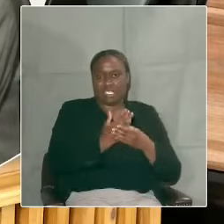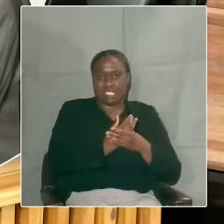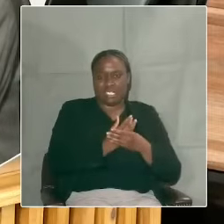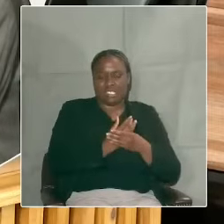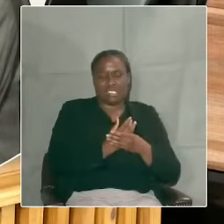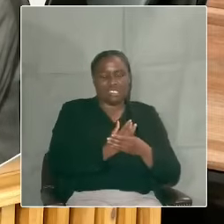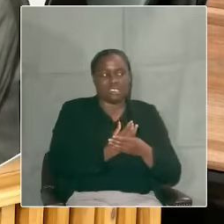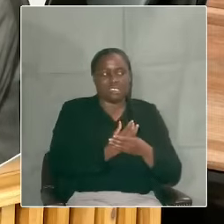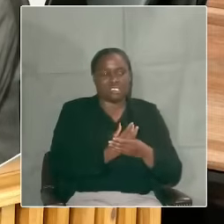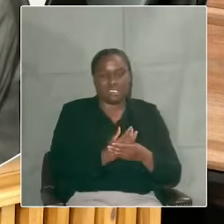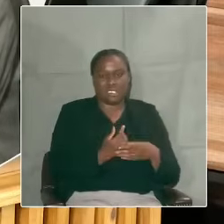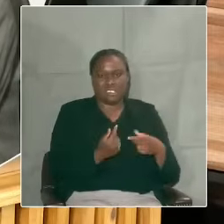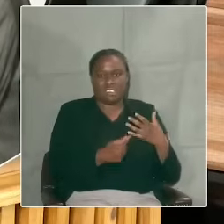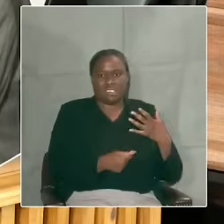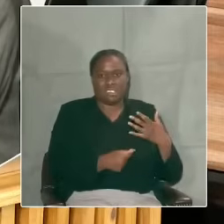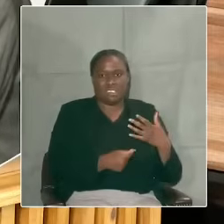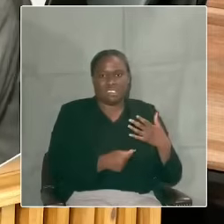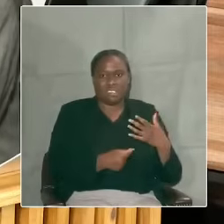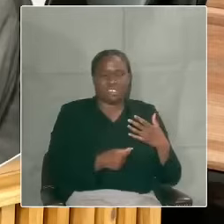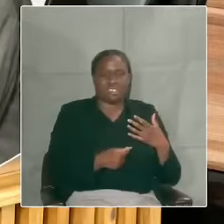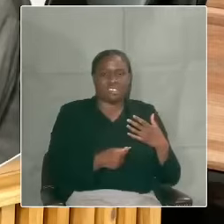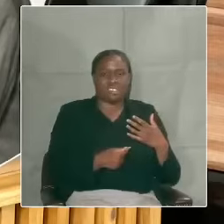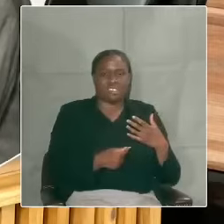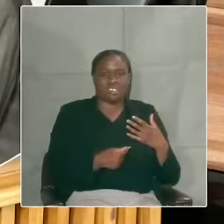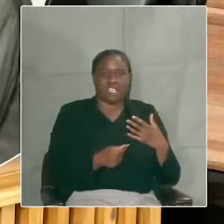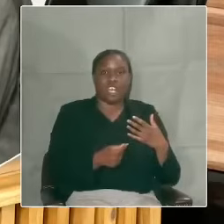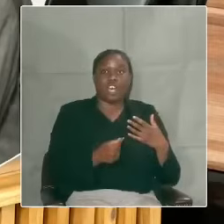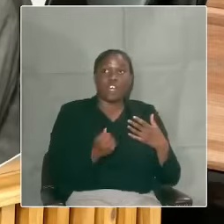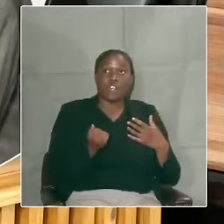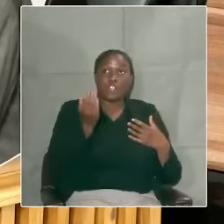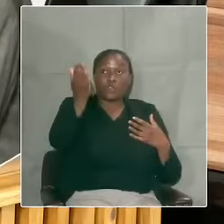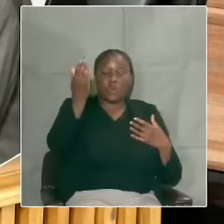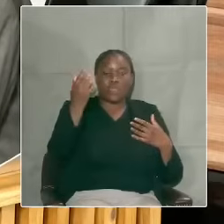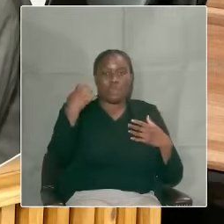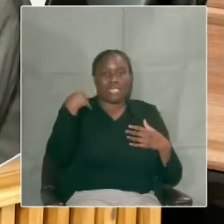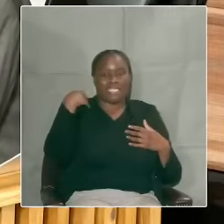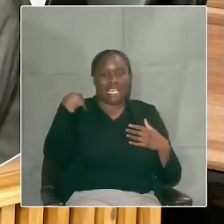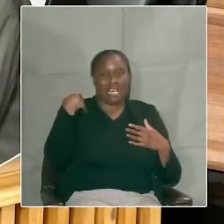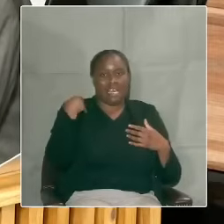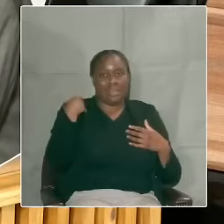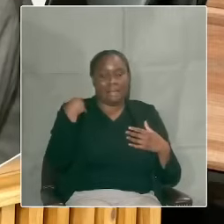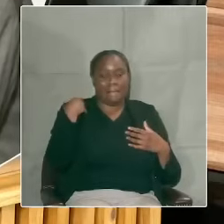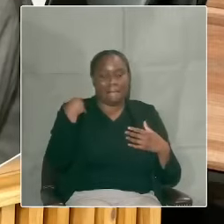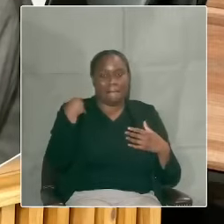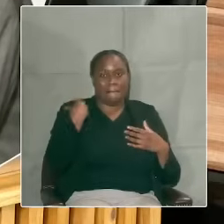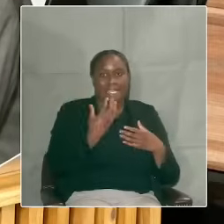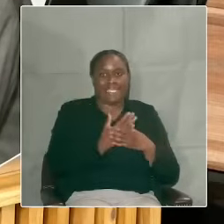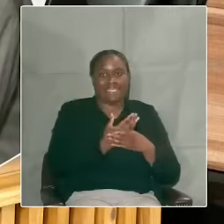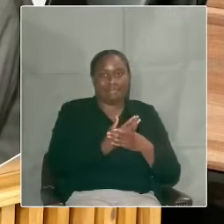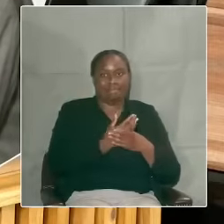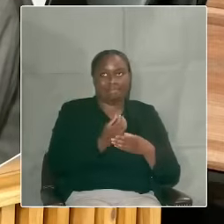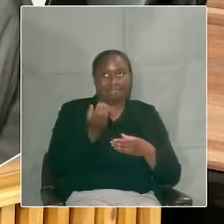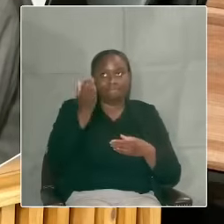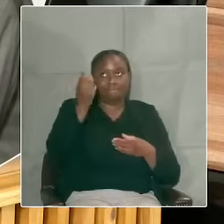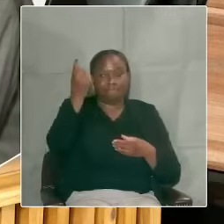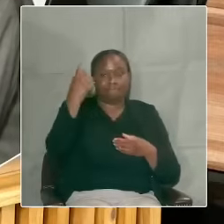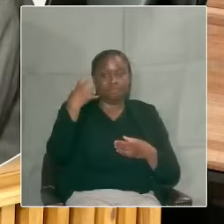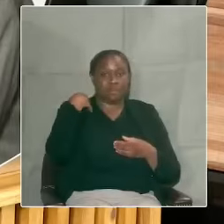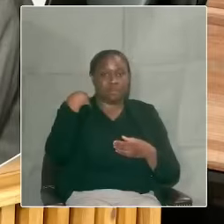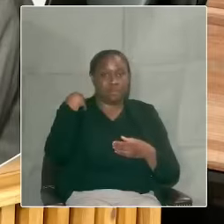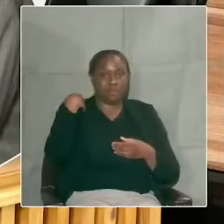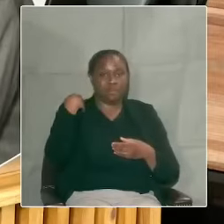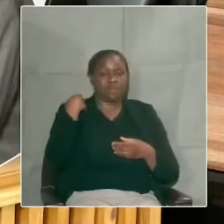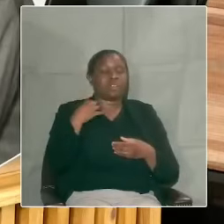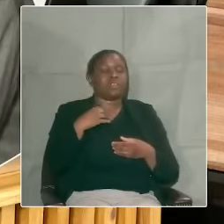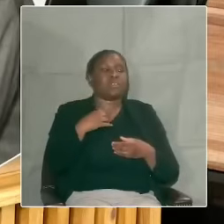referred to in letters written to the minister in which accusations have been